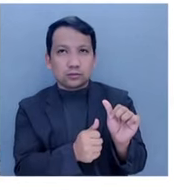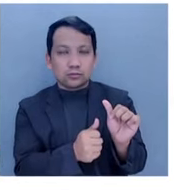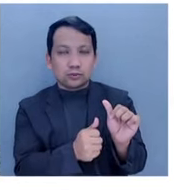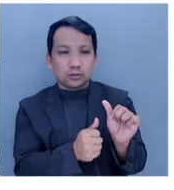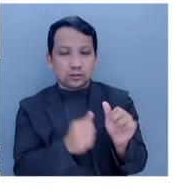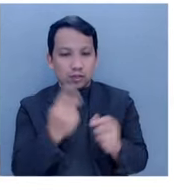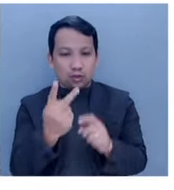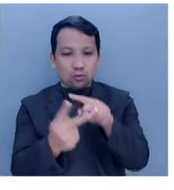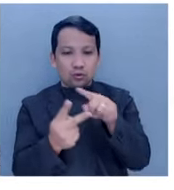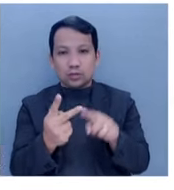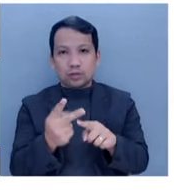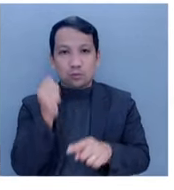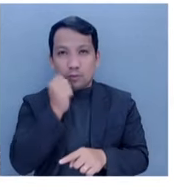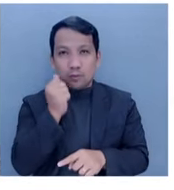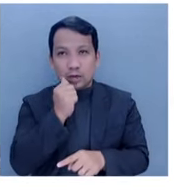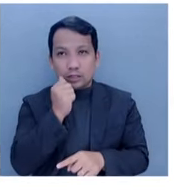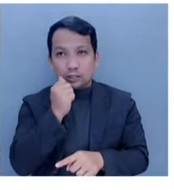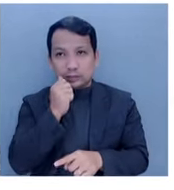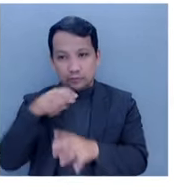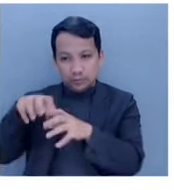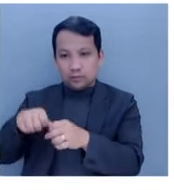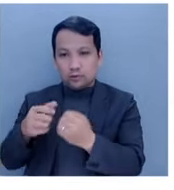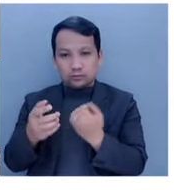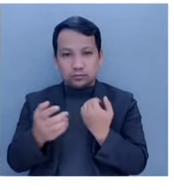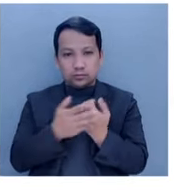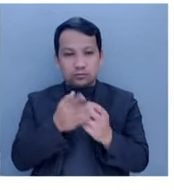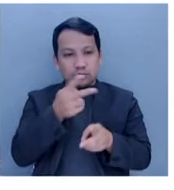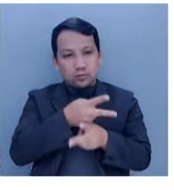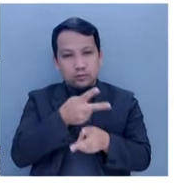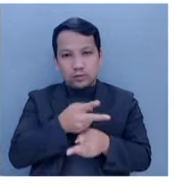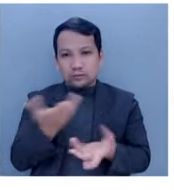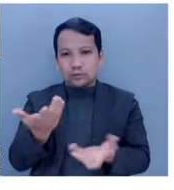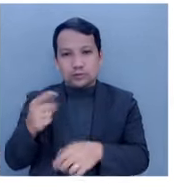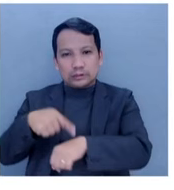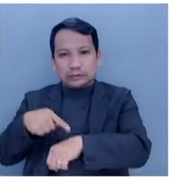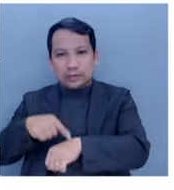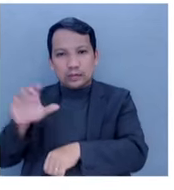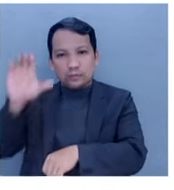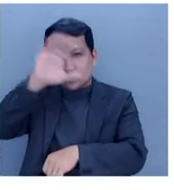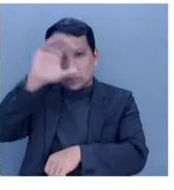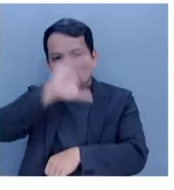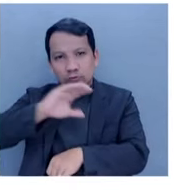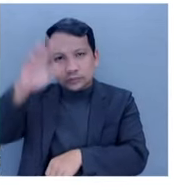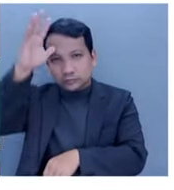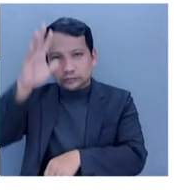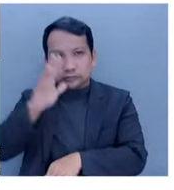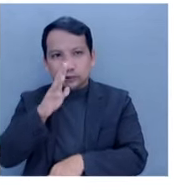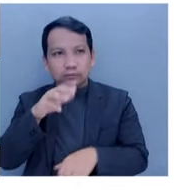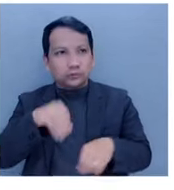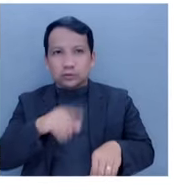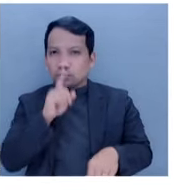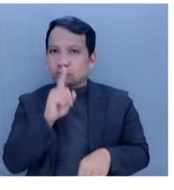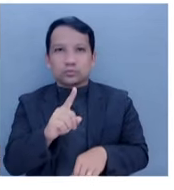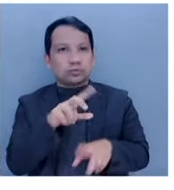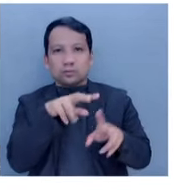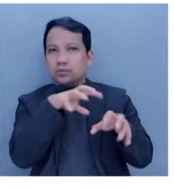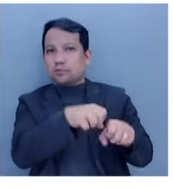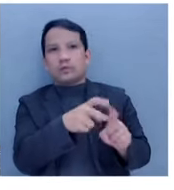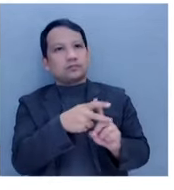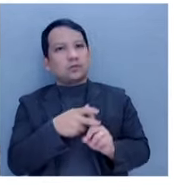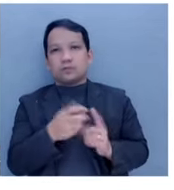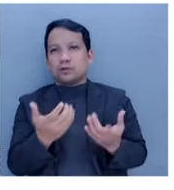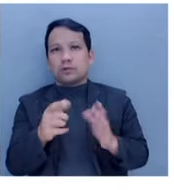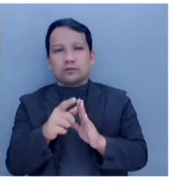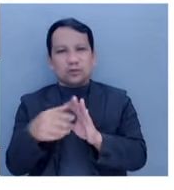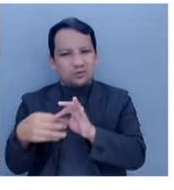the two girls during the time when their parents were searching. That's very clear in our laws, especially the anti-enforced disappearance law,